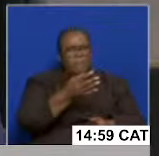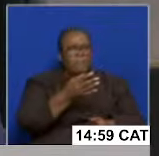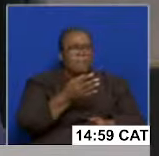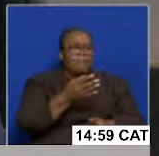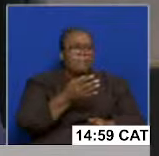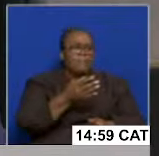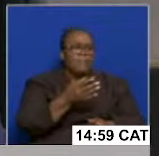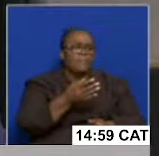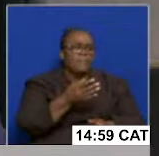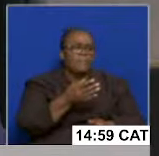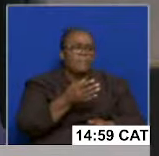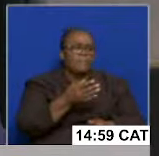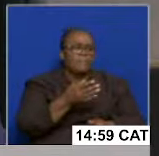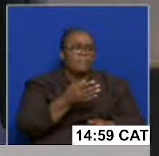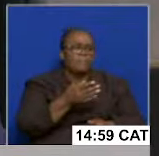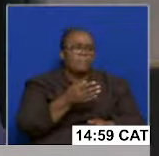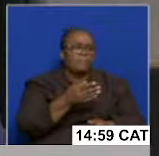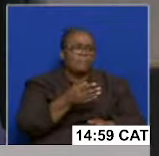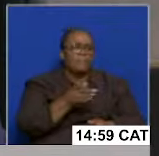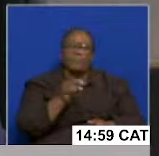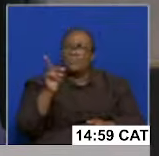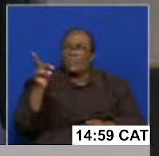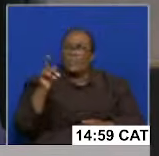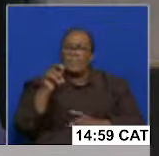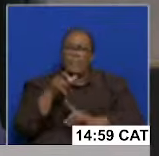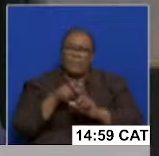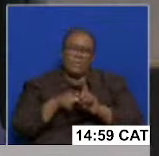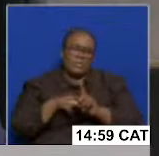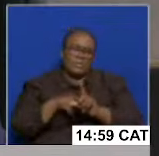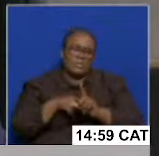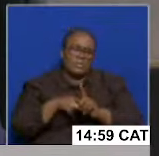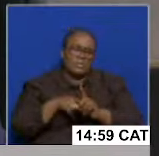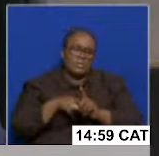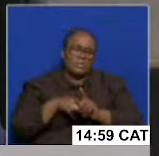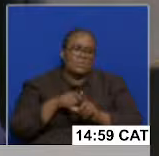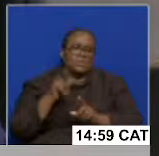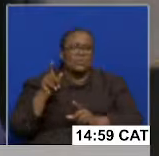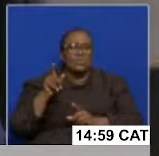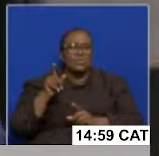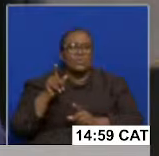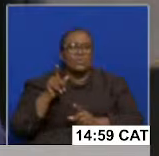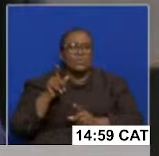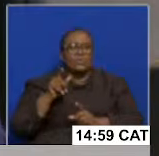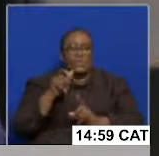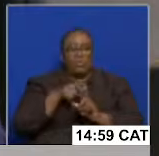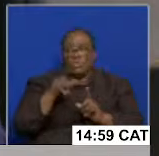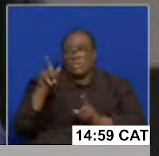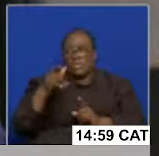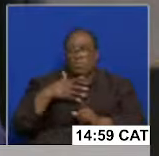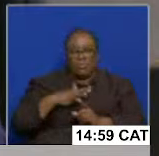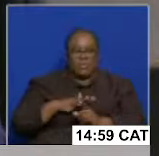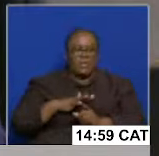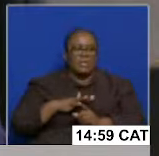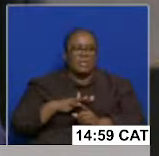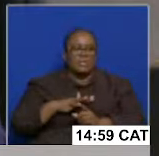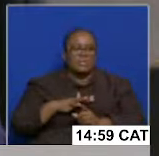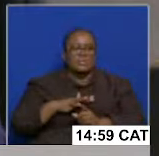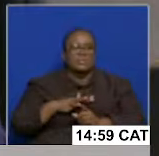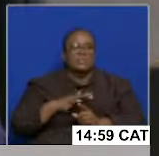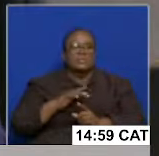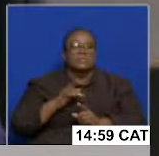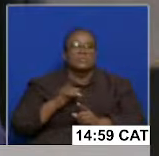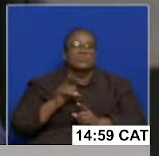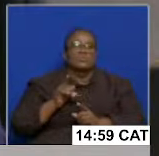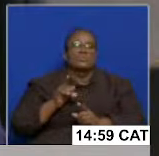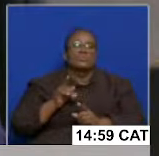who wanted to lay their hands on the stones, and you just kept quiet for 6 months. I